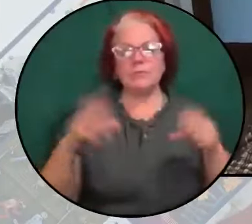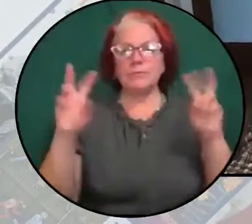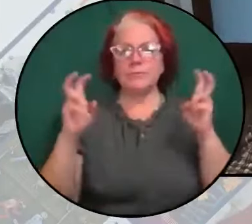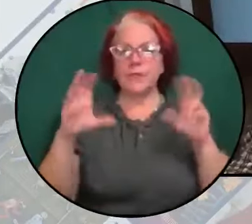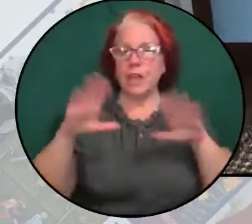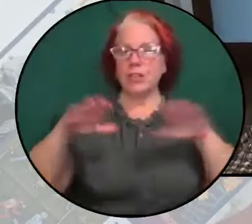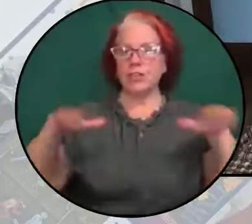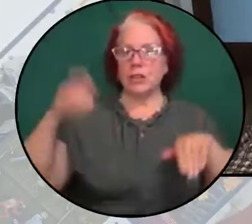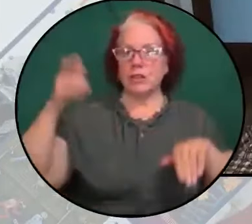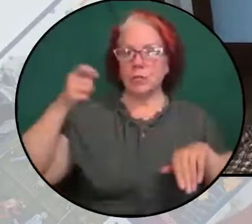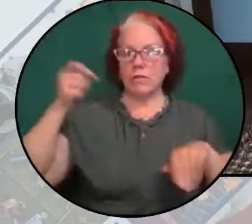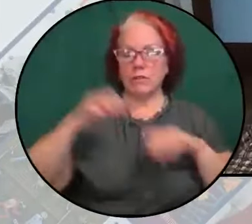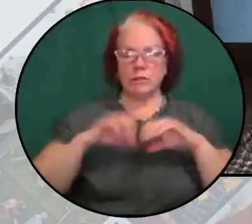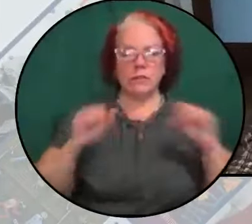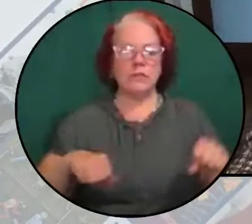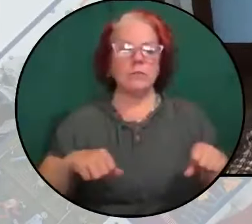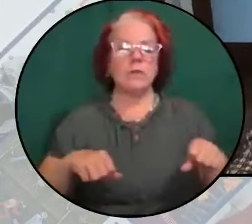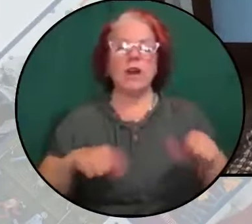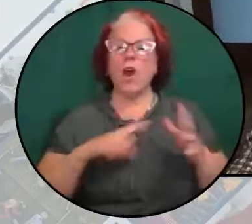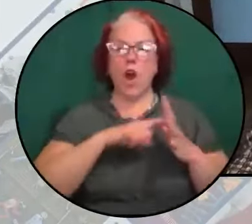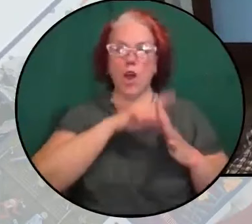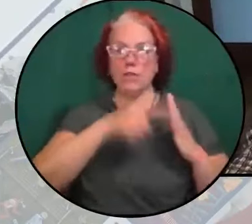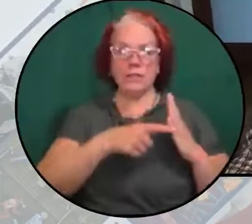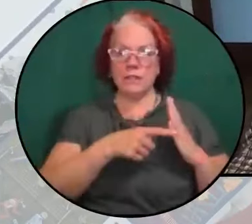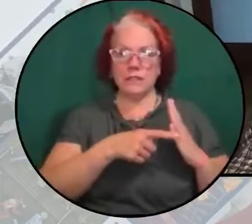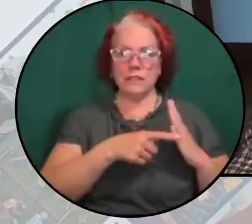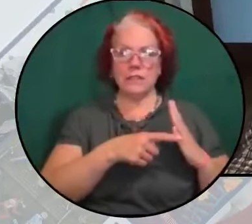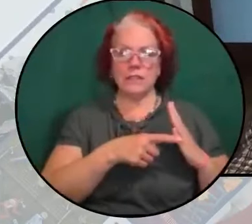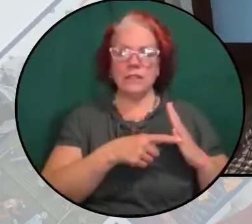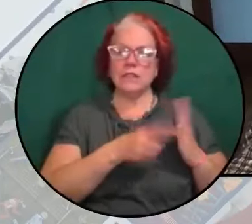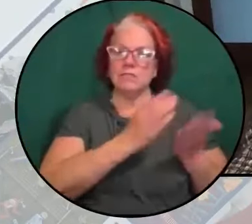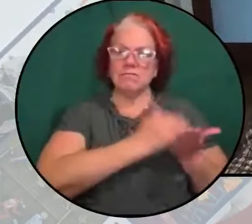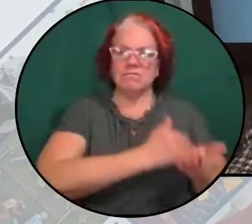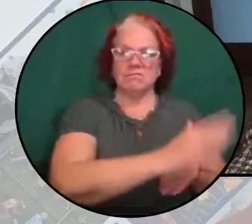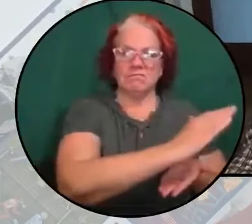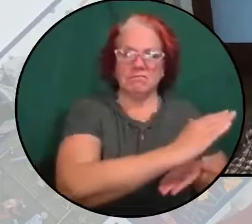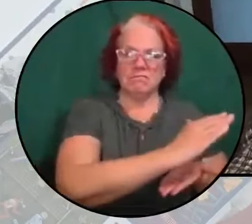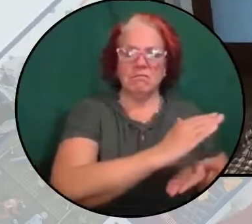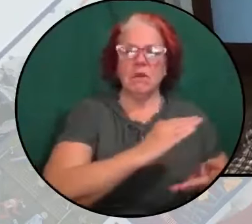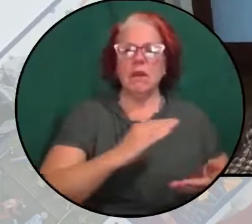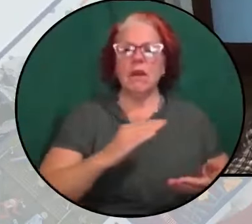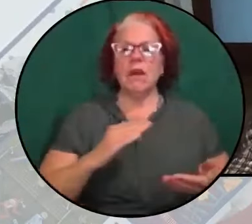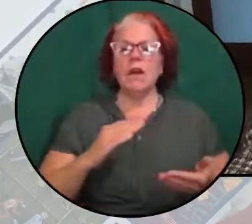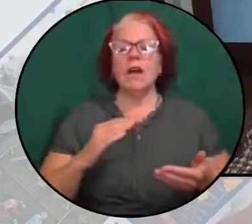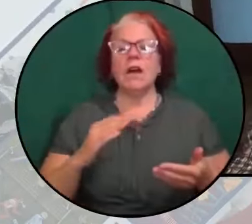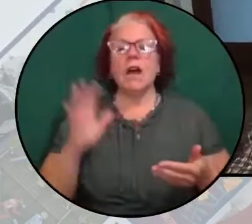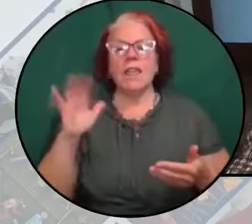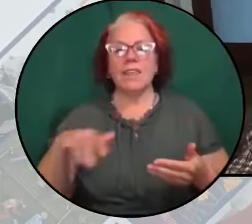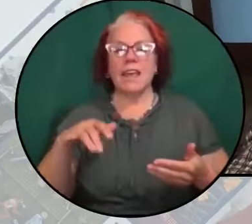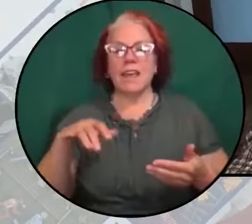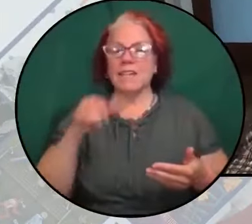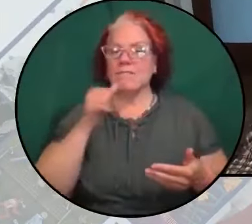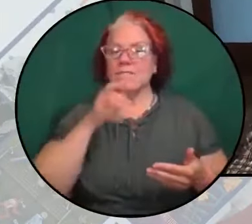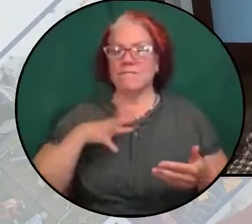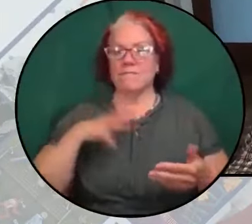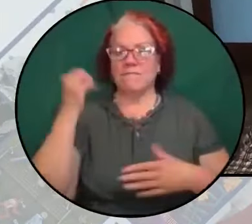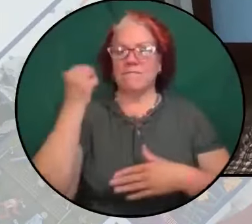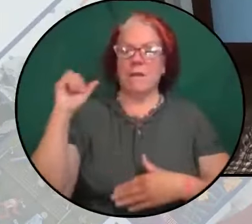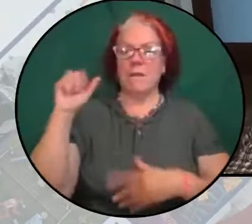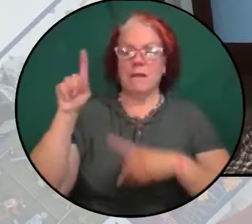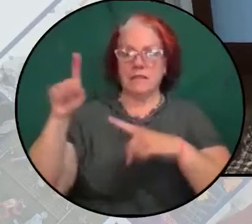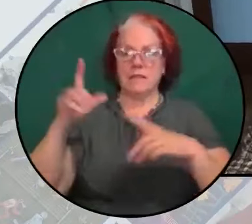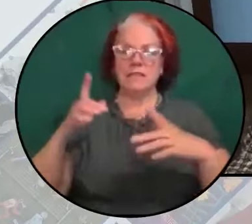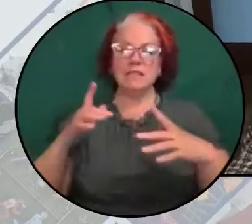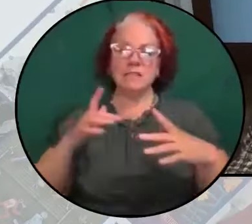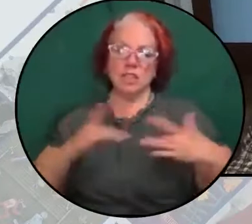welfare system um Etc and and that that feminist concerns about